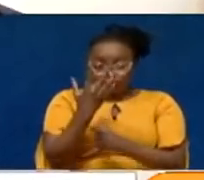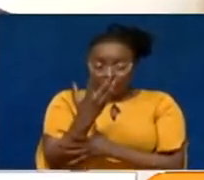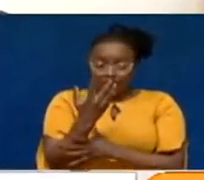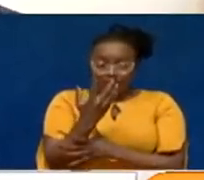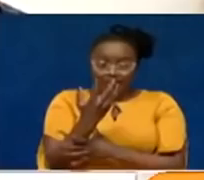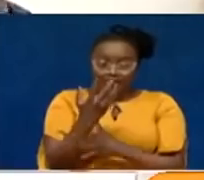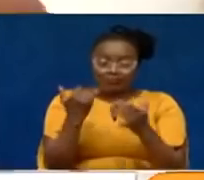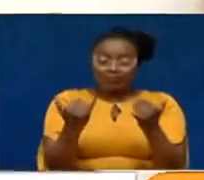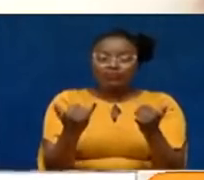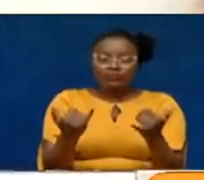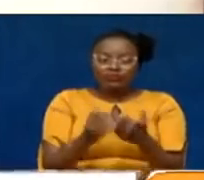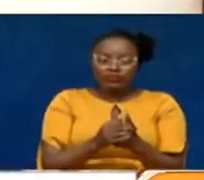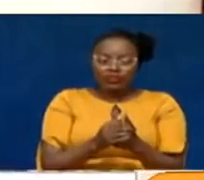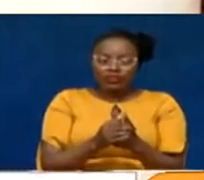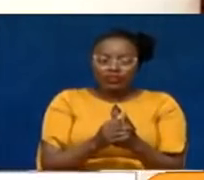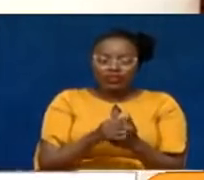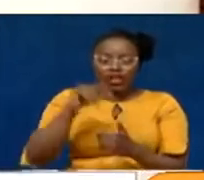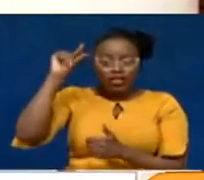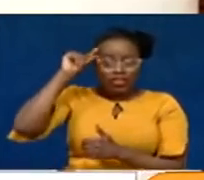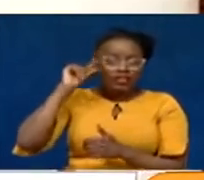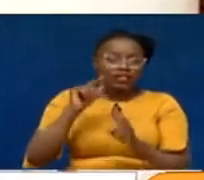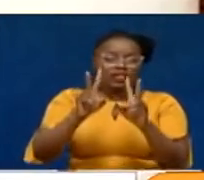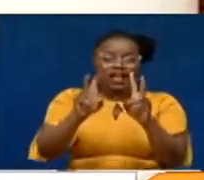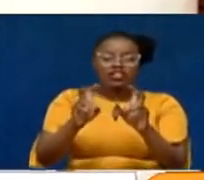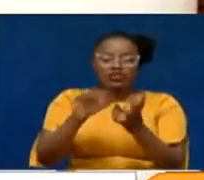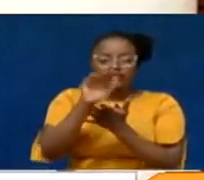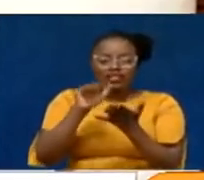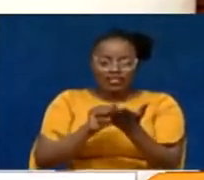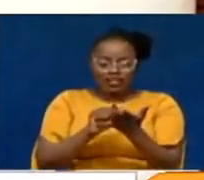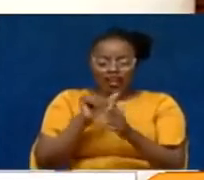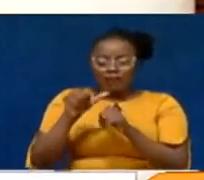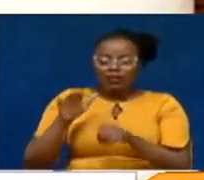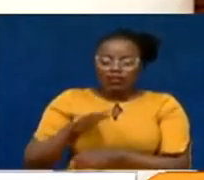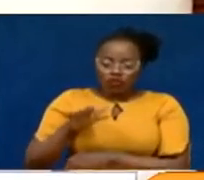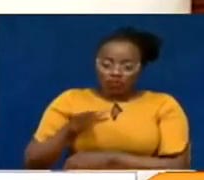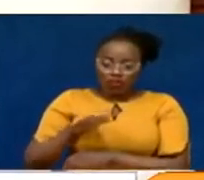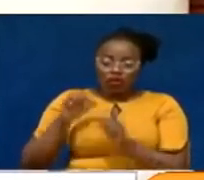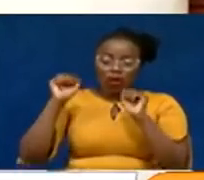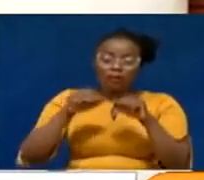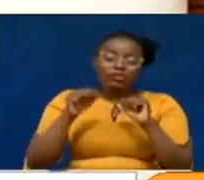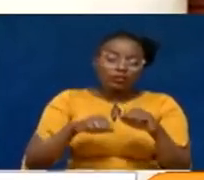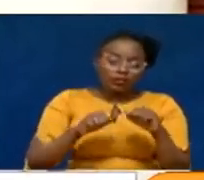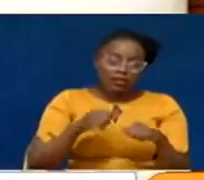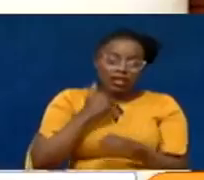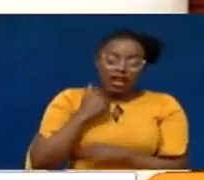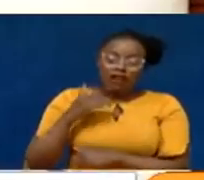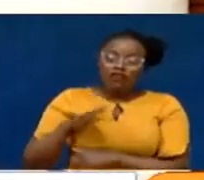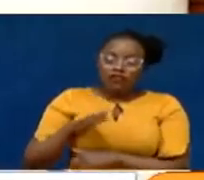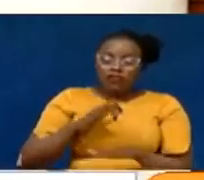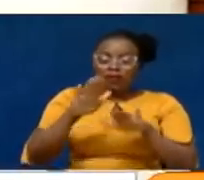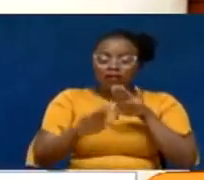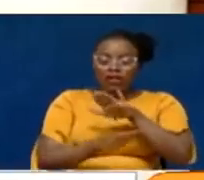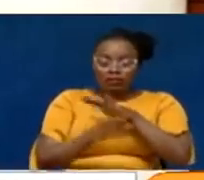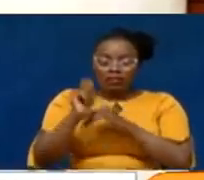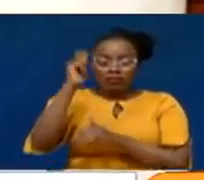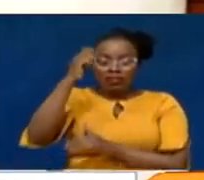now even the gender question from Central of a female, possibility of a female deputy president from